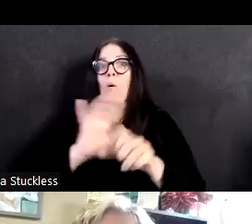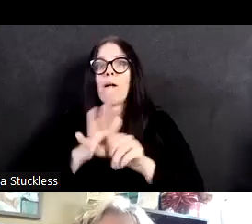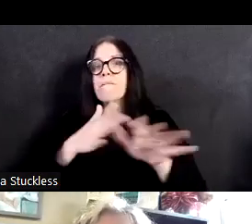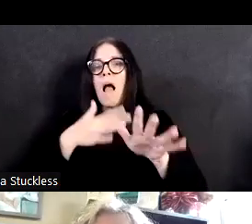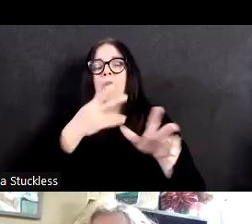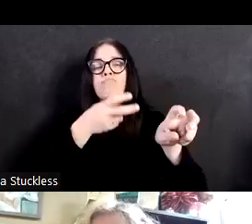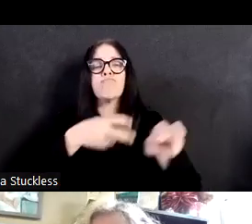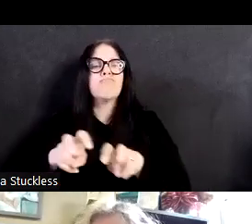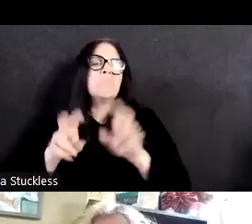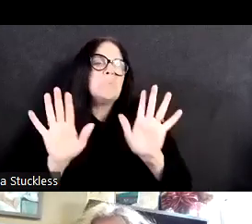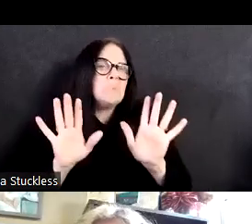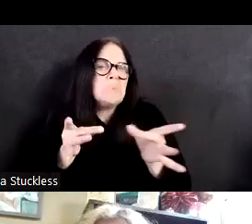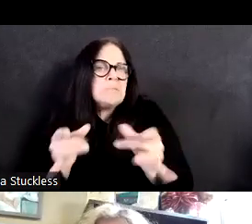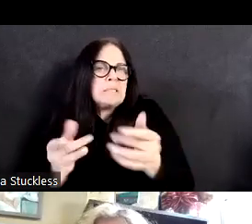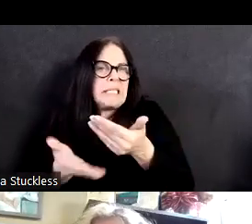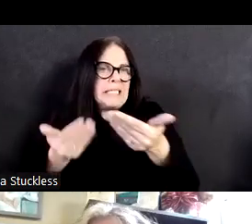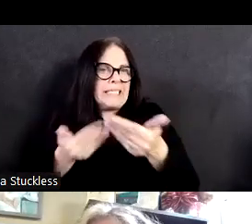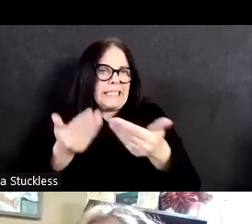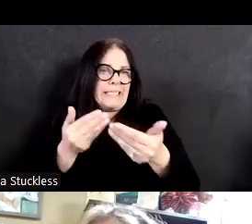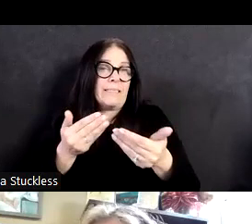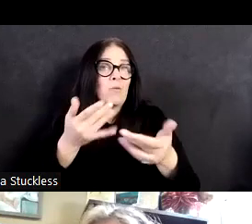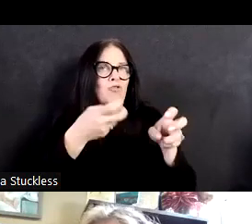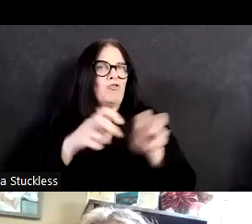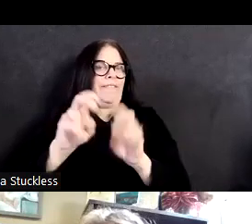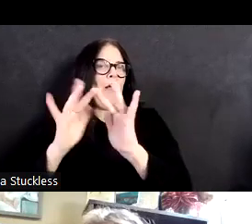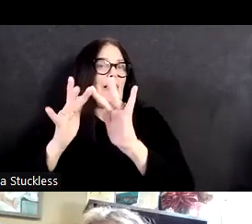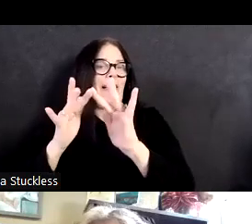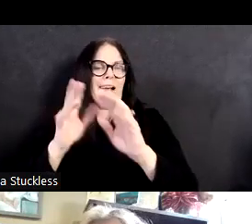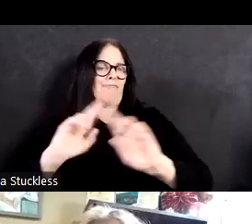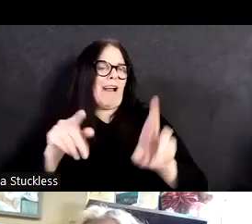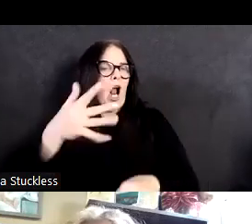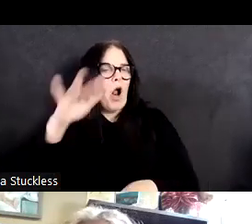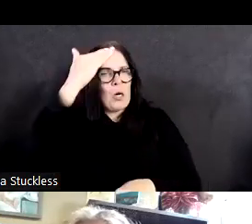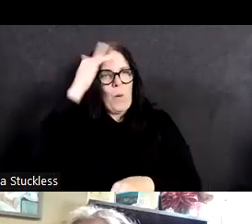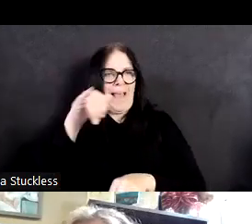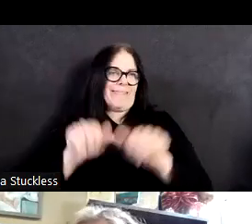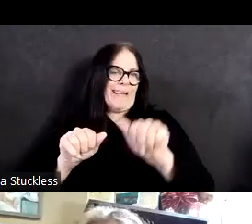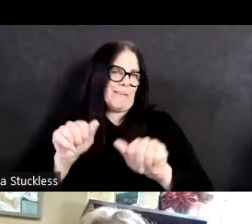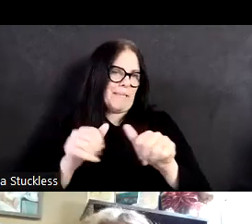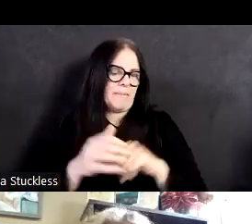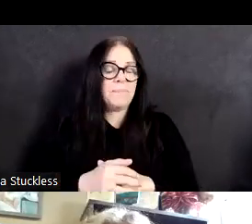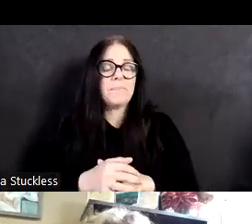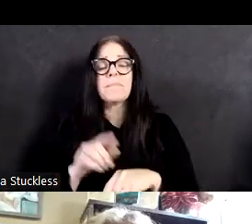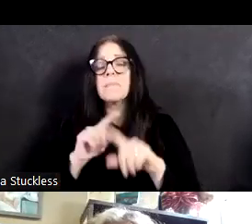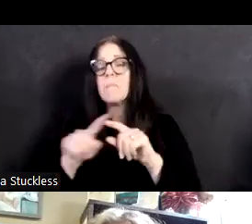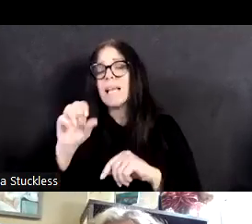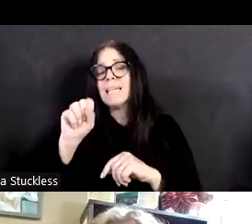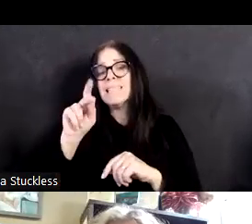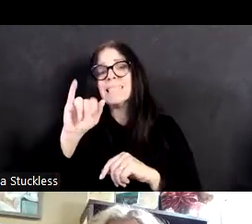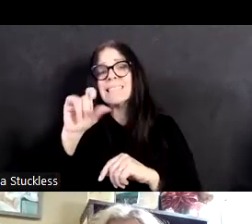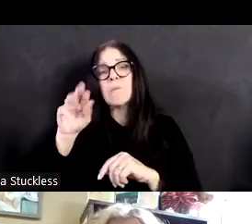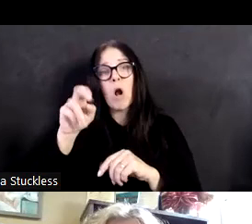when we had to make the move to online-only education. But Skills Marker is also used in a variety of other